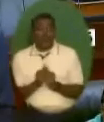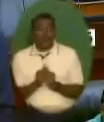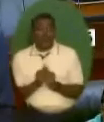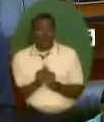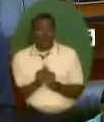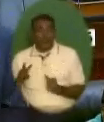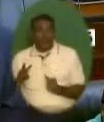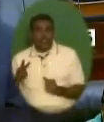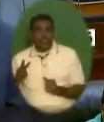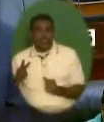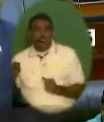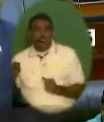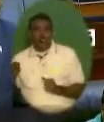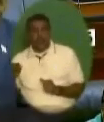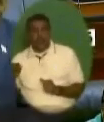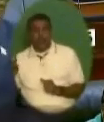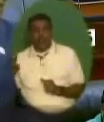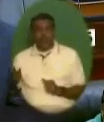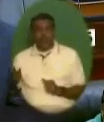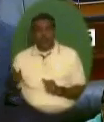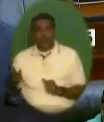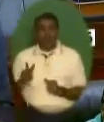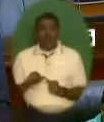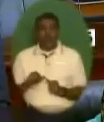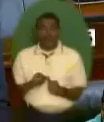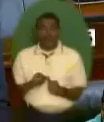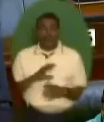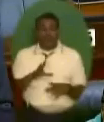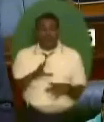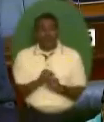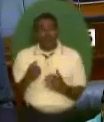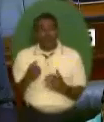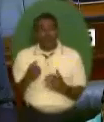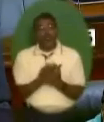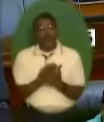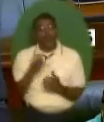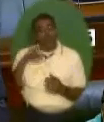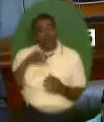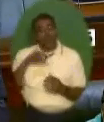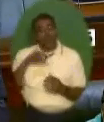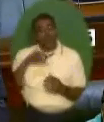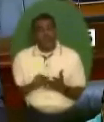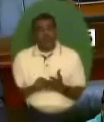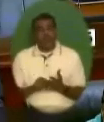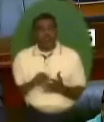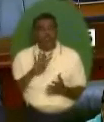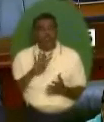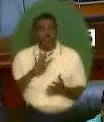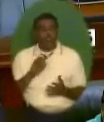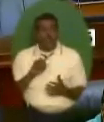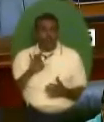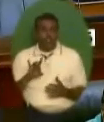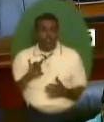tables, you will see the 2011 estimates of revenue. These are listed at